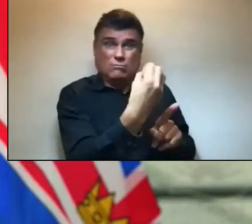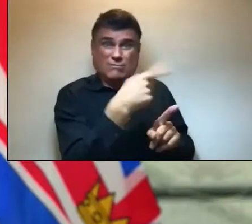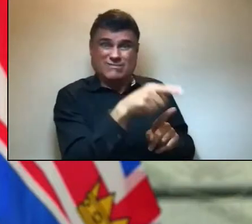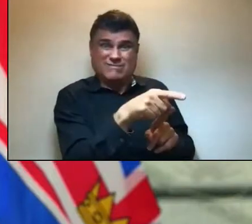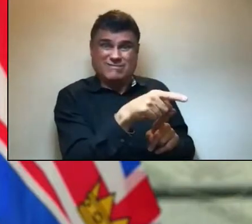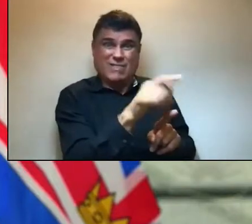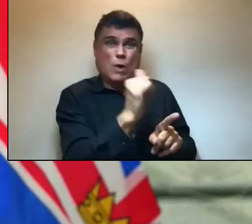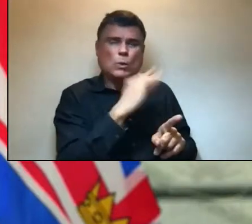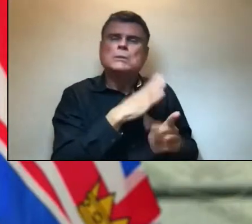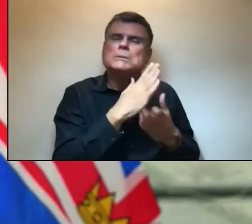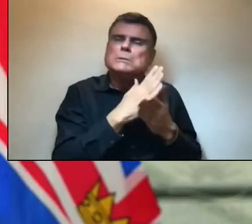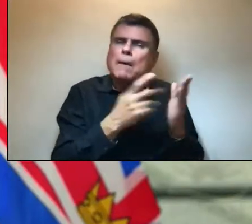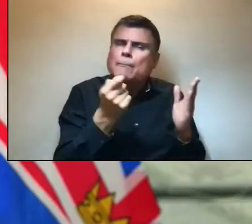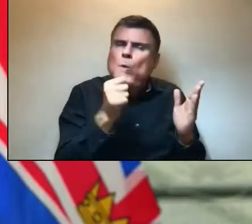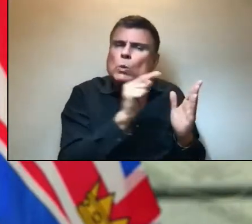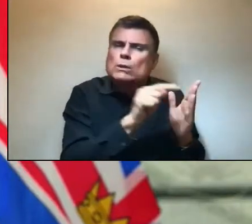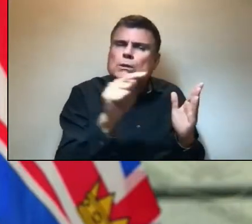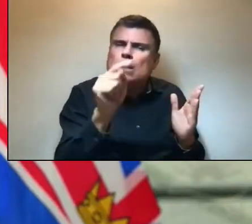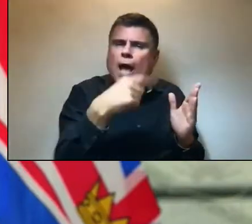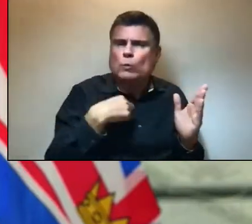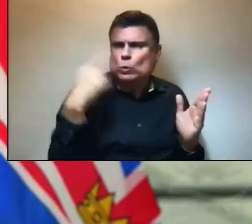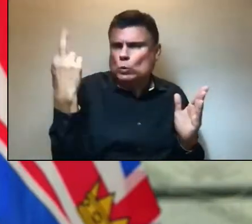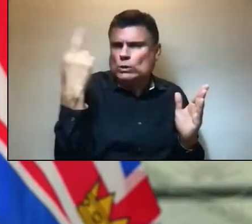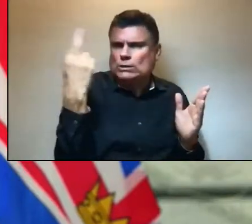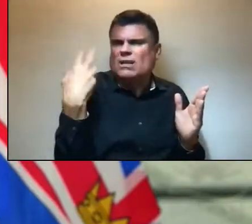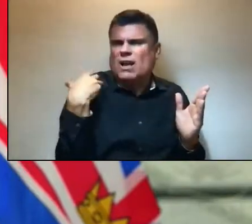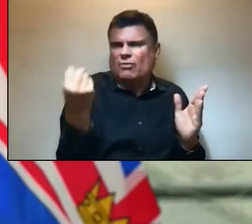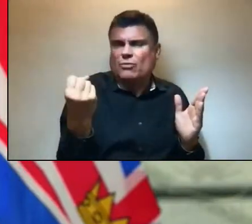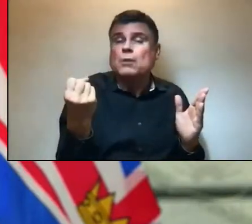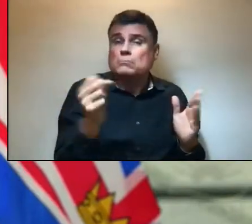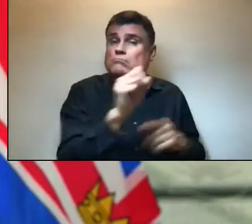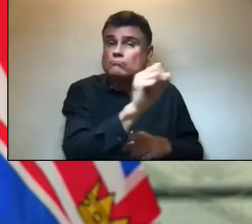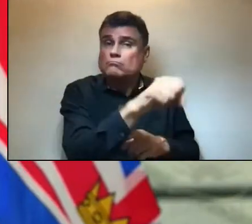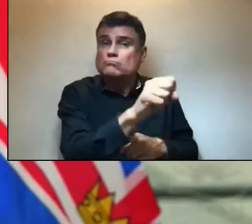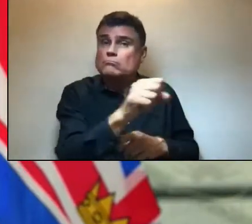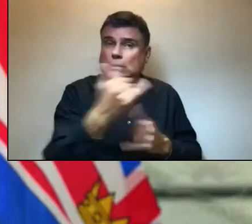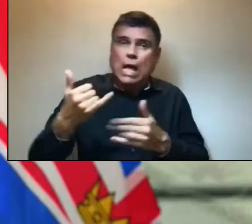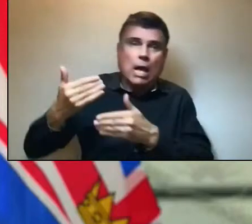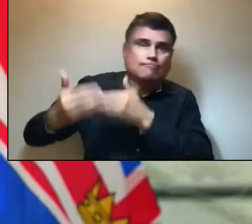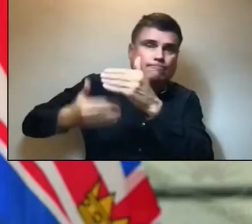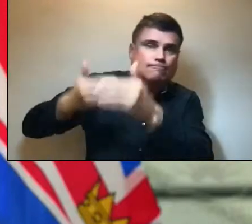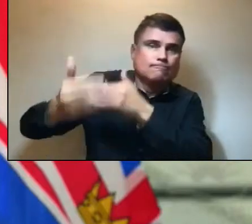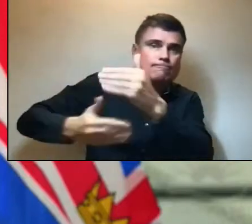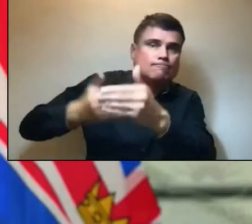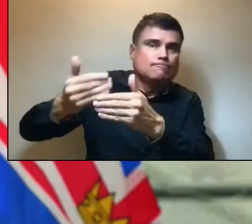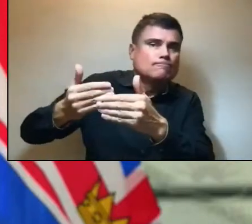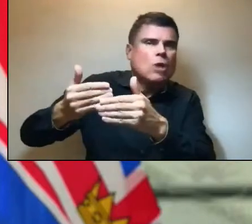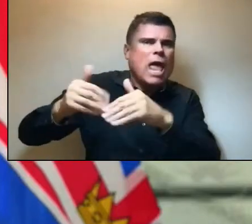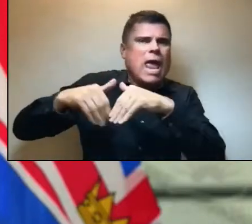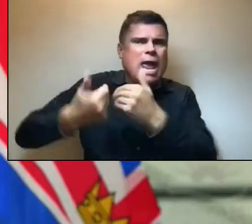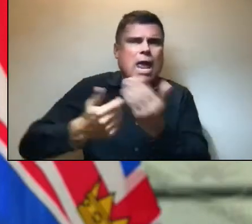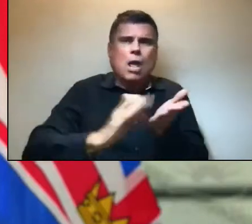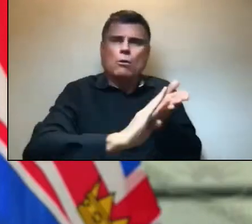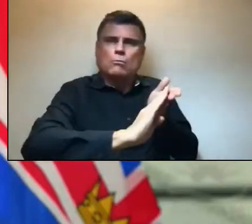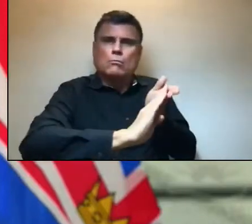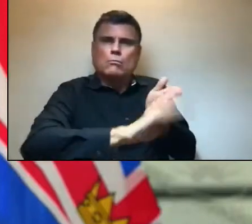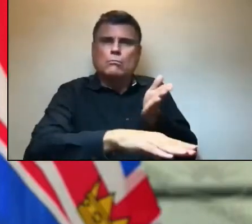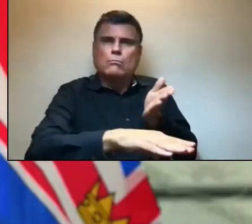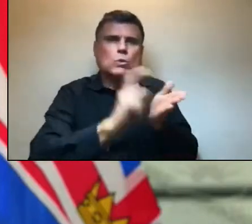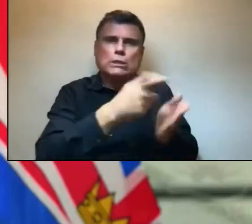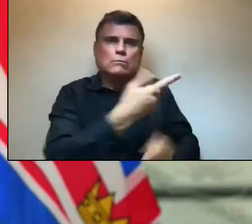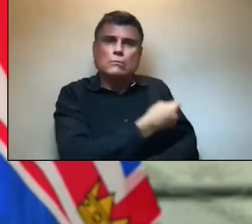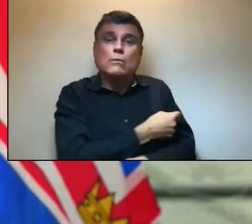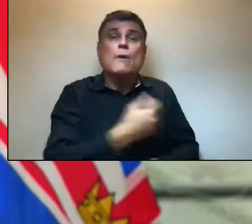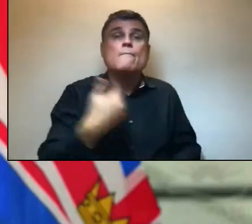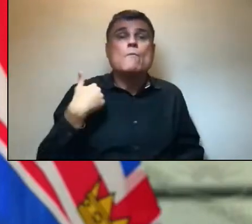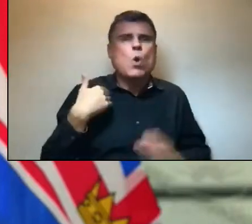experienced. And yes, we are working through that process. We initially said that we would have no